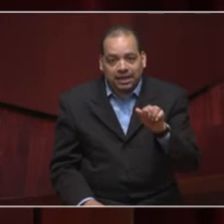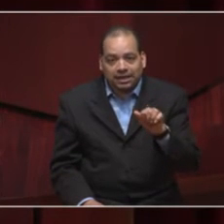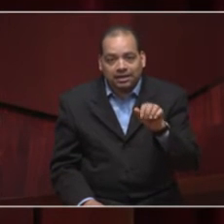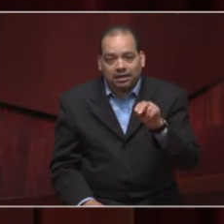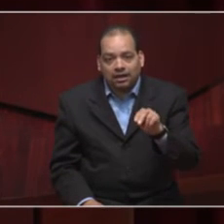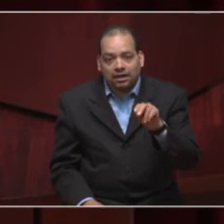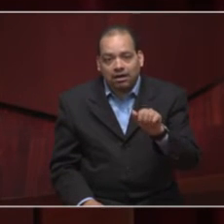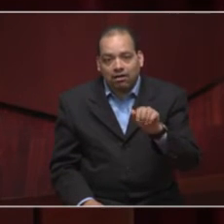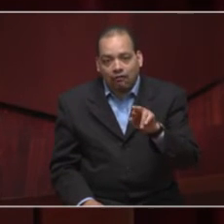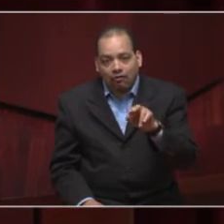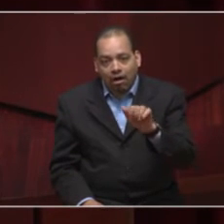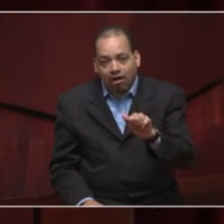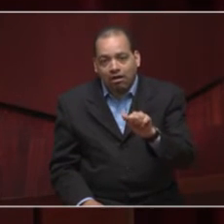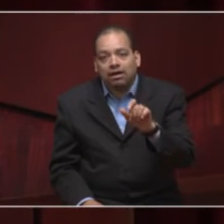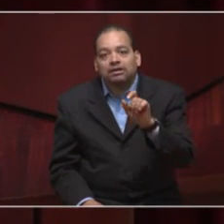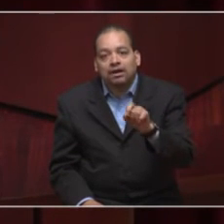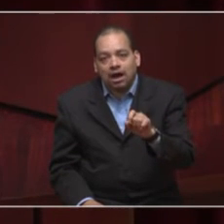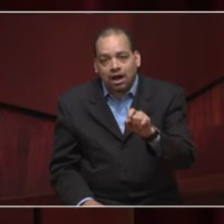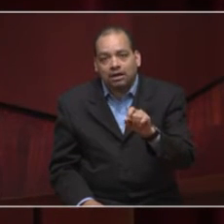ndc@nara.gov.